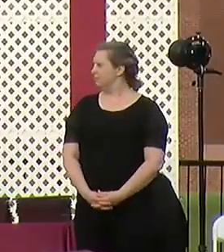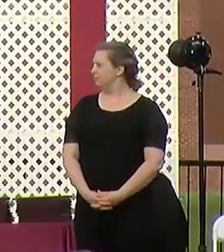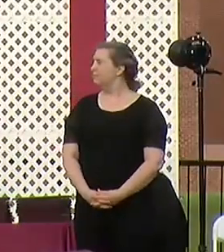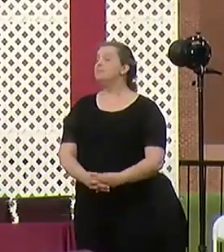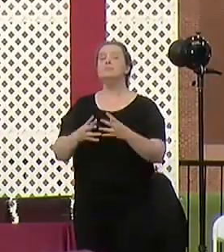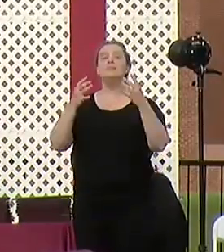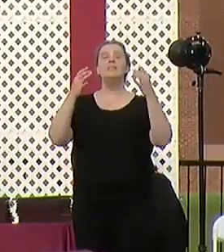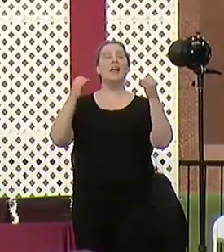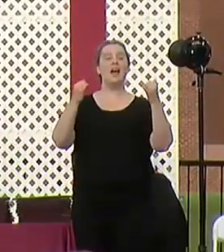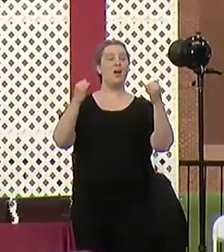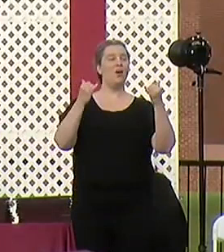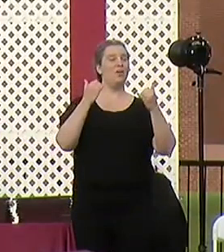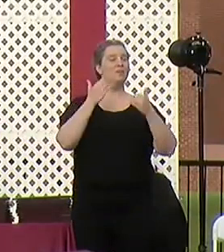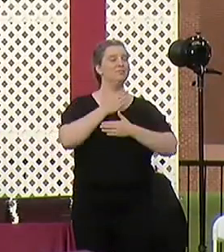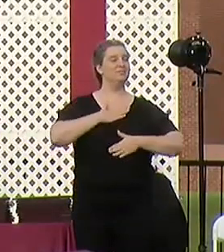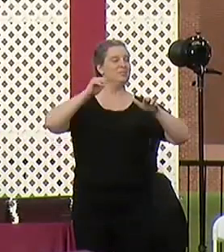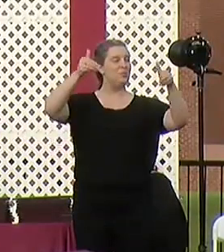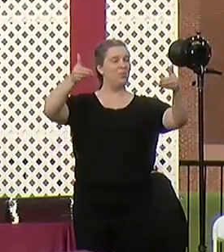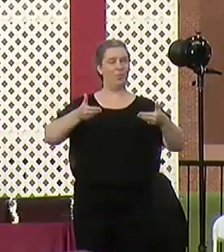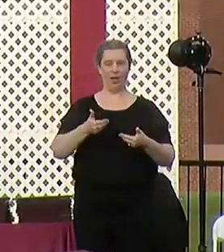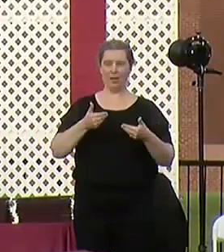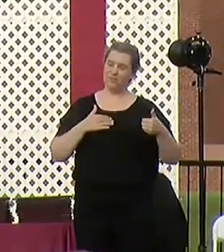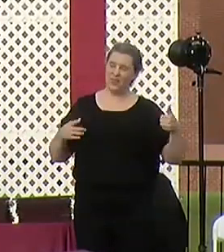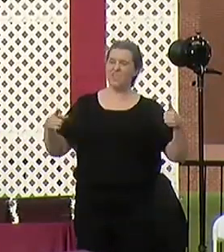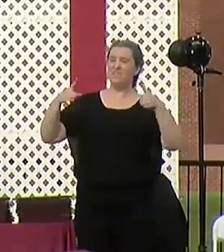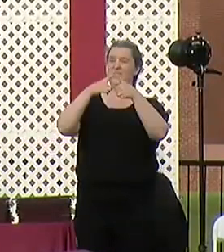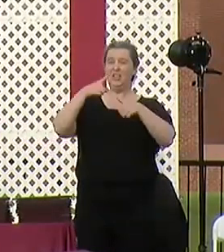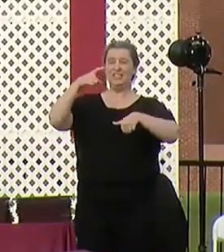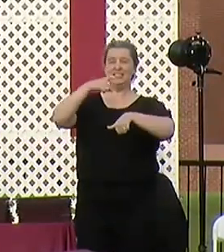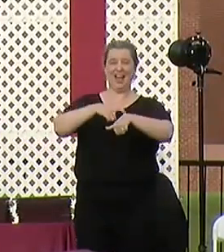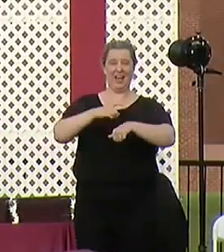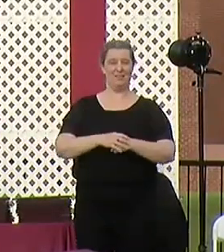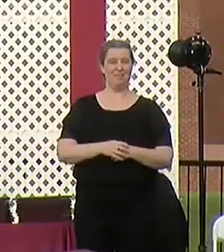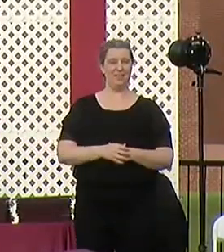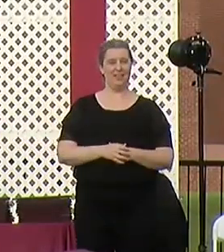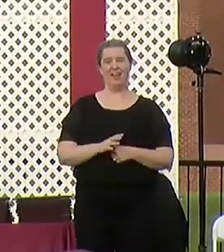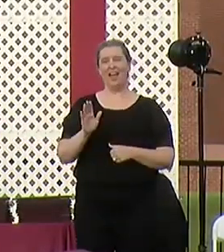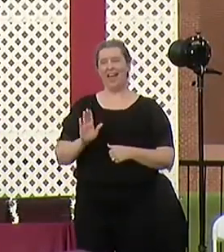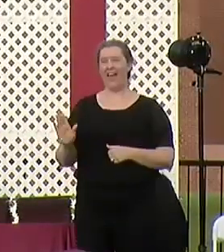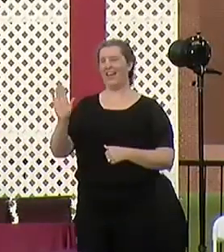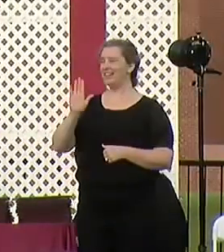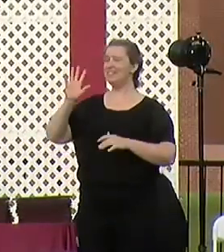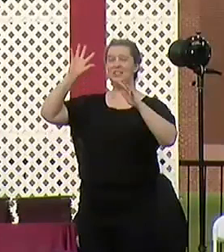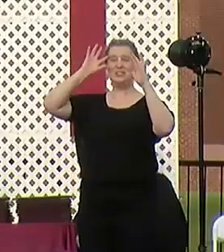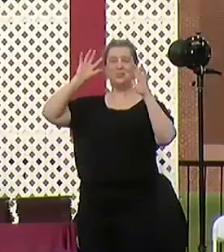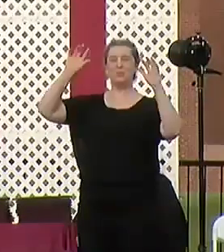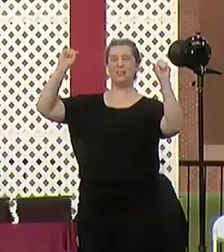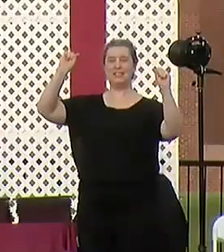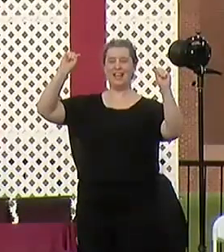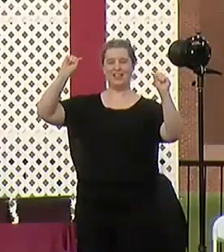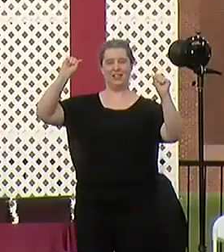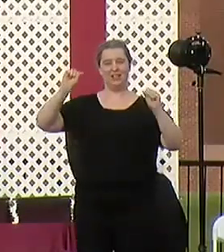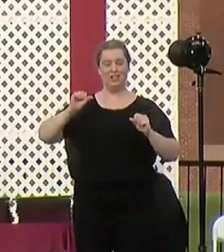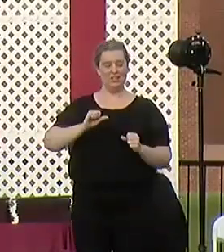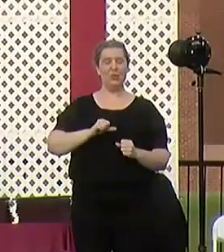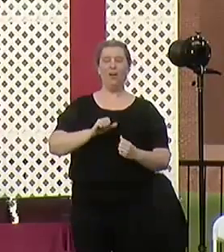Now it gives me great pleasure to welcome for the first time as superintendent to an